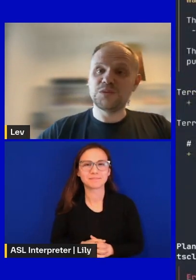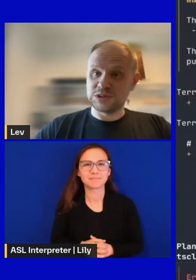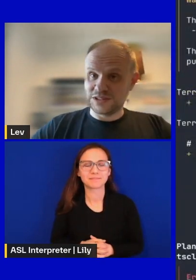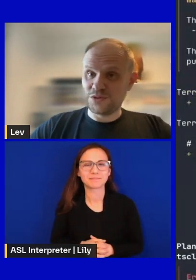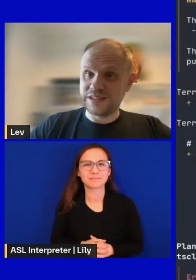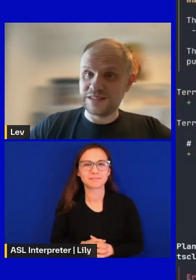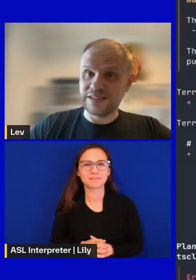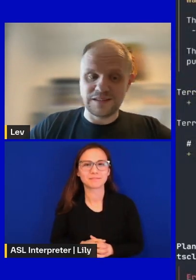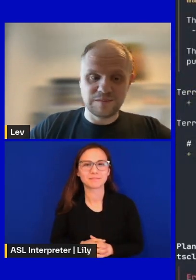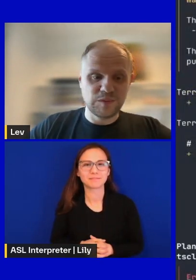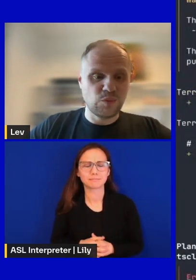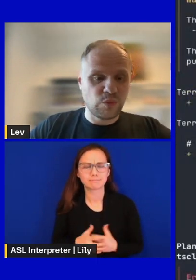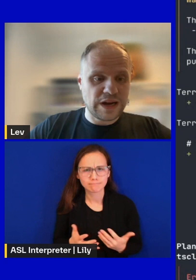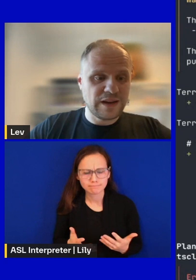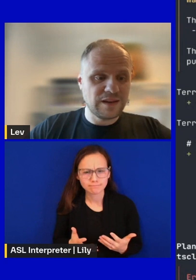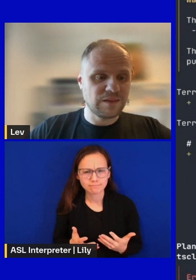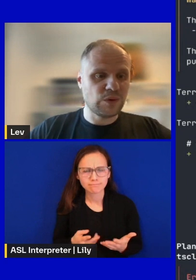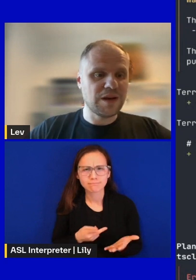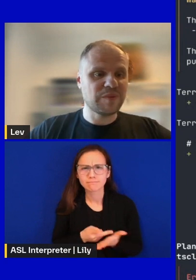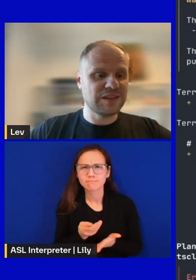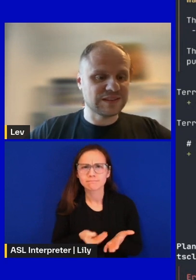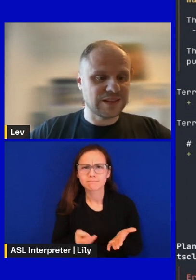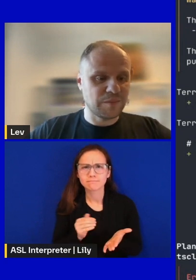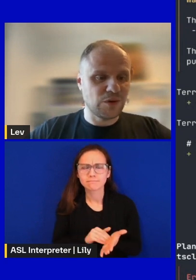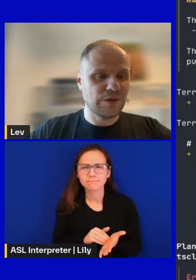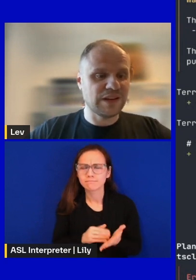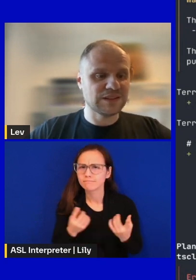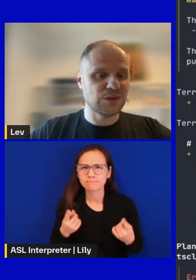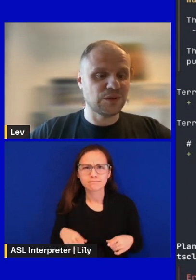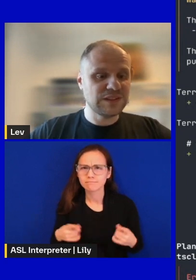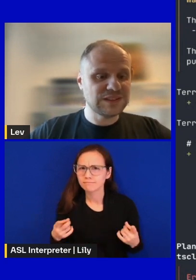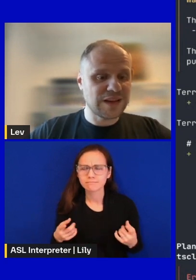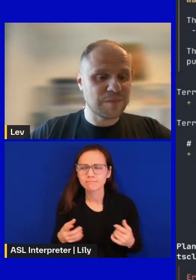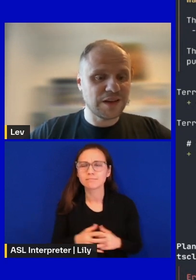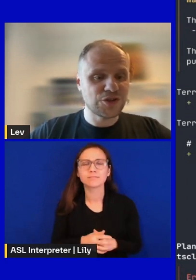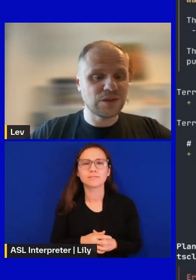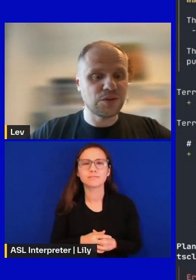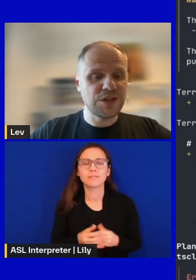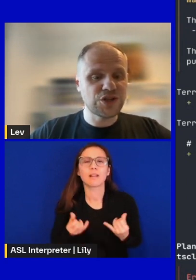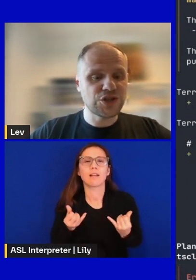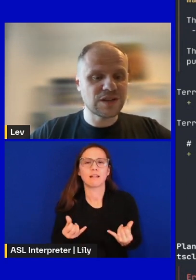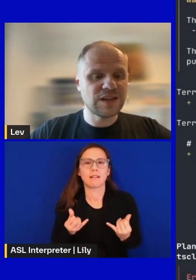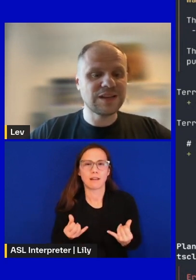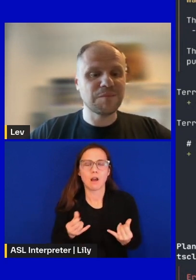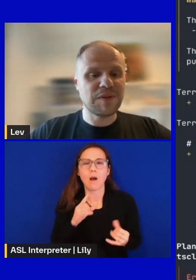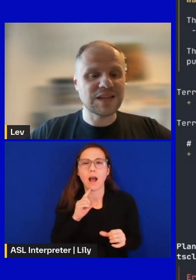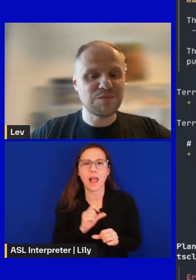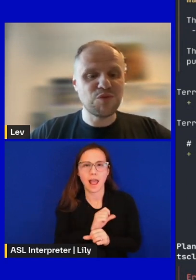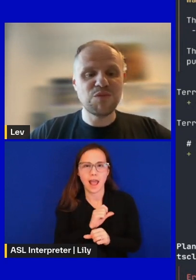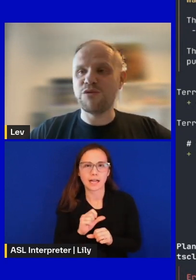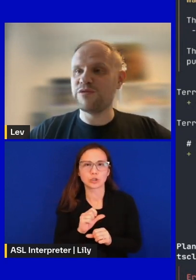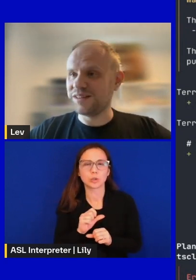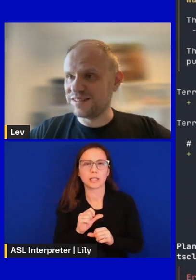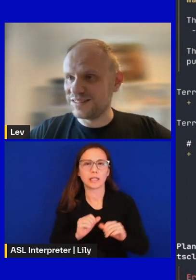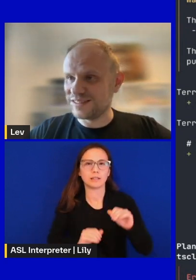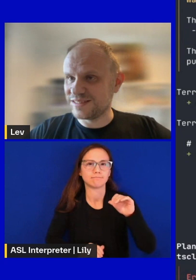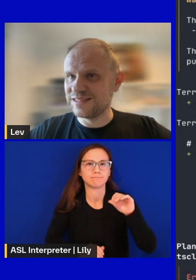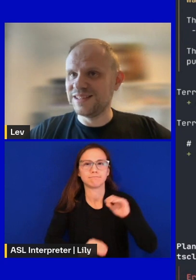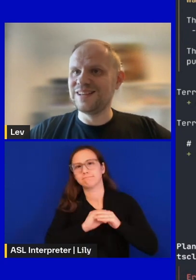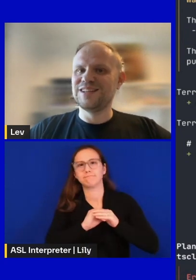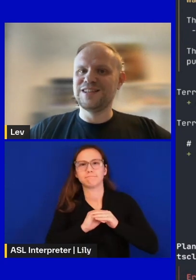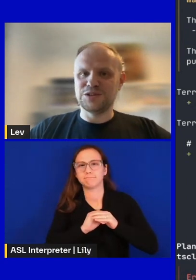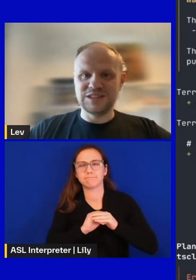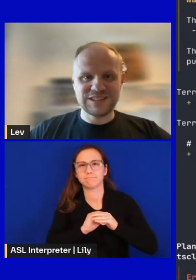And it wasn't created again. Why? What happened this time? Okay, so this time I actually reached the maximum of